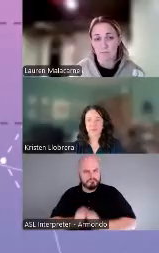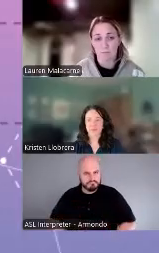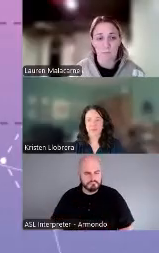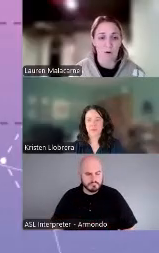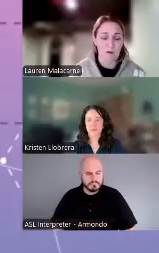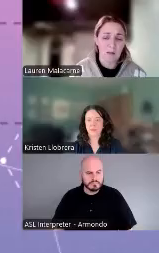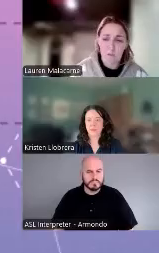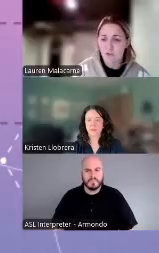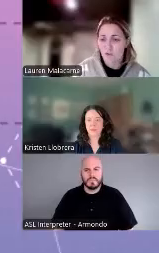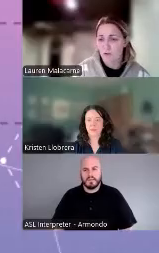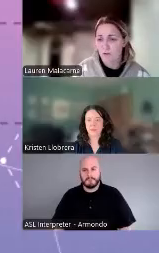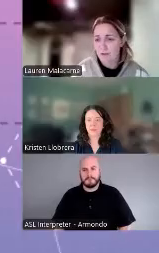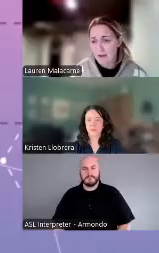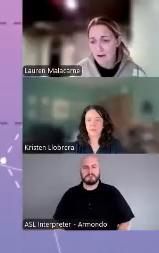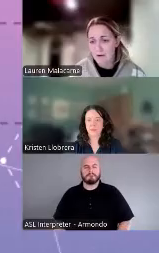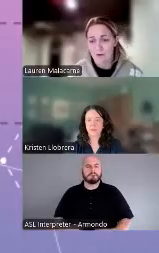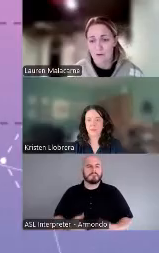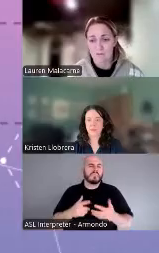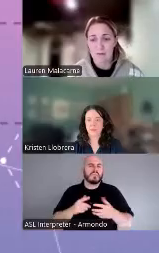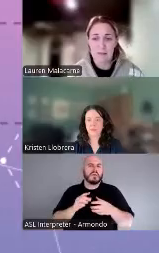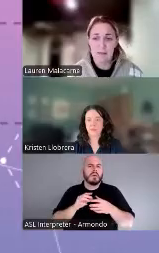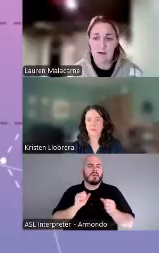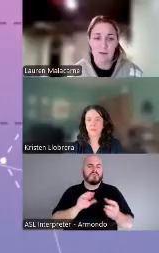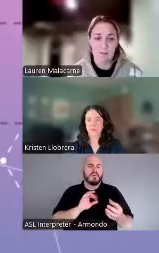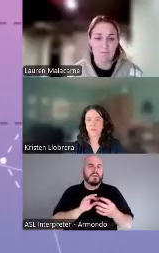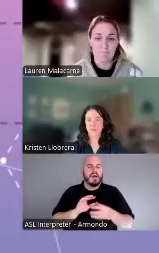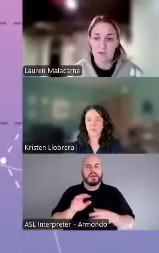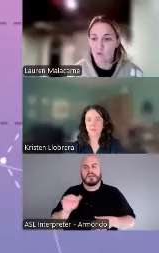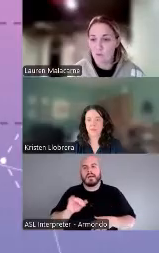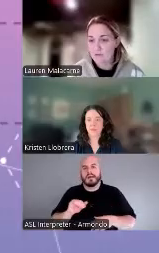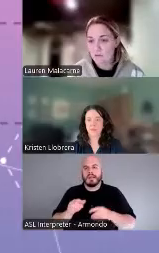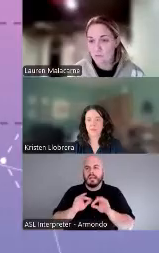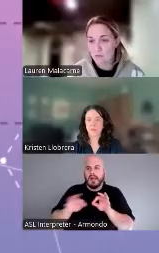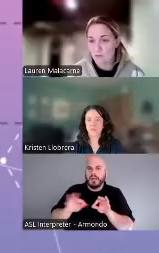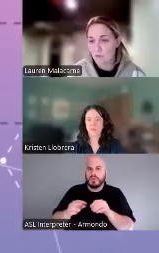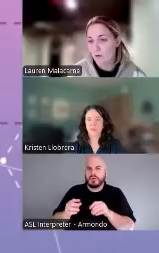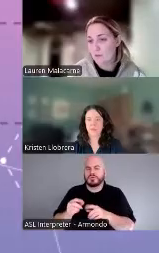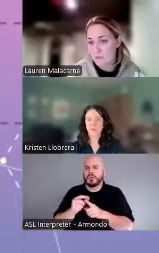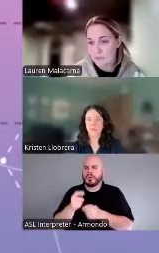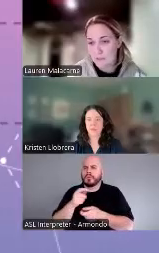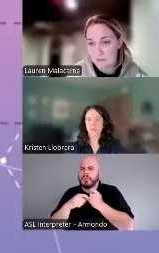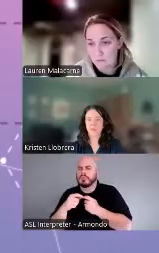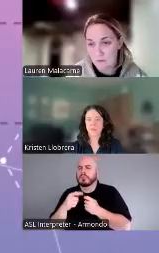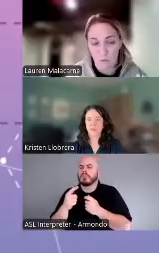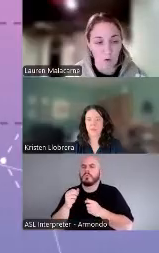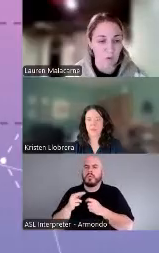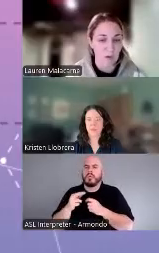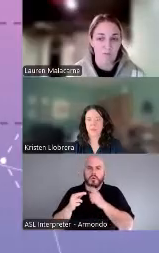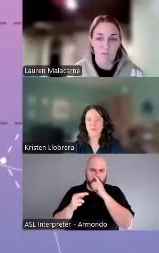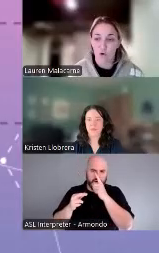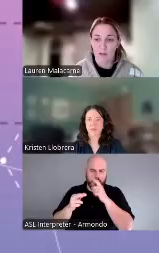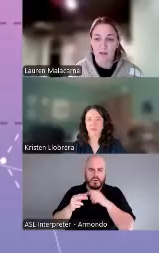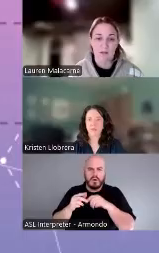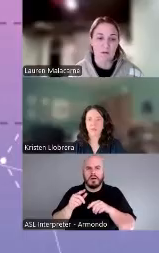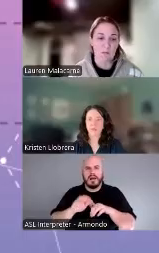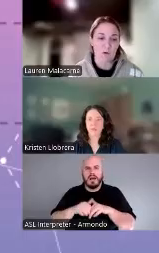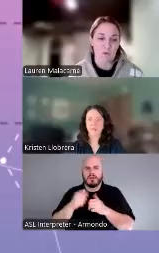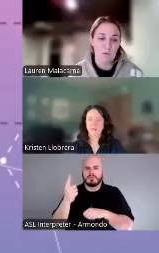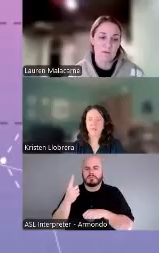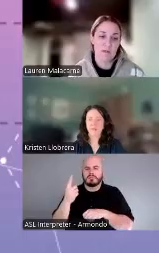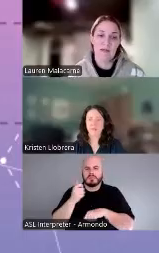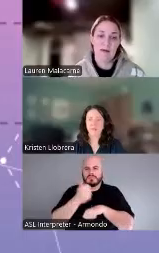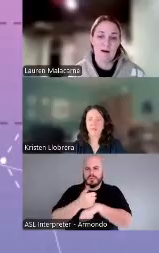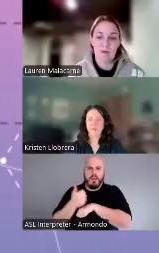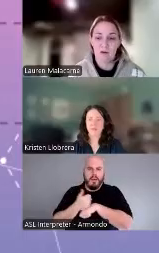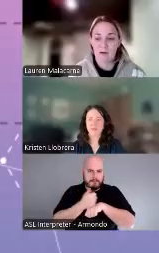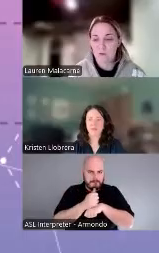on language and on the layout and on ways that we were attempting to incorporate learning into the